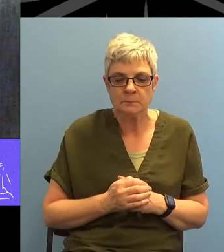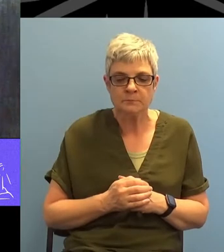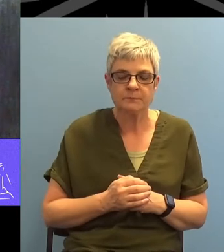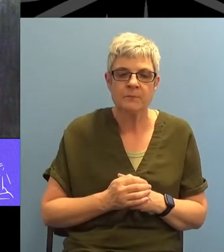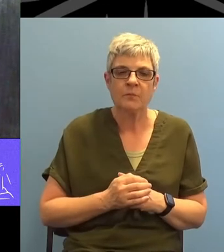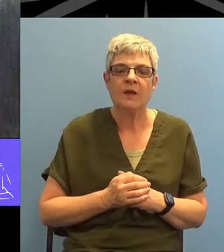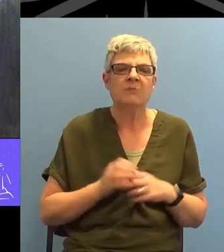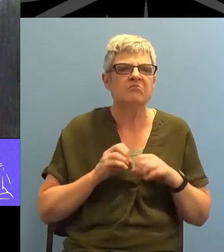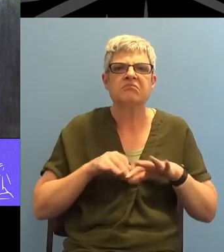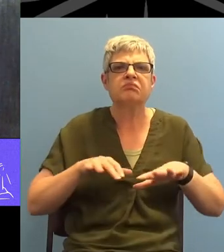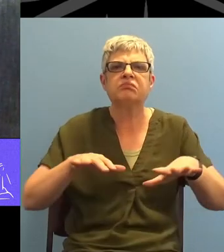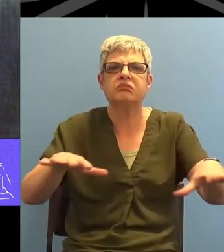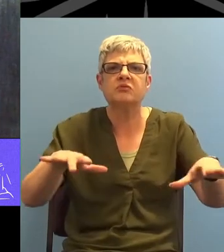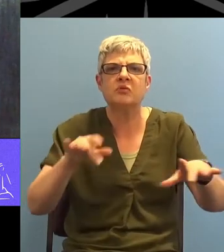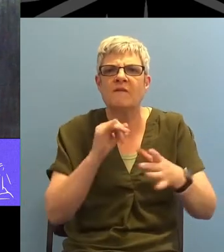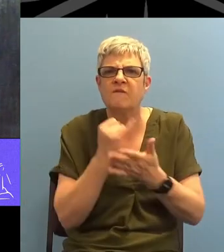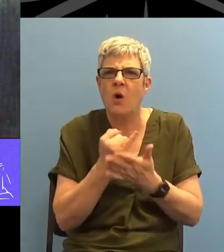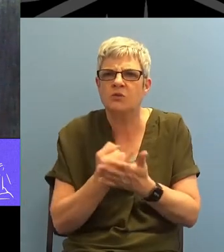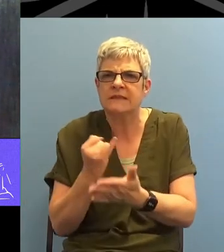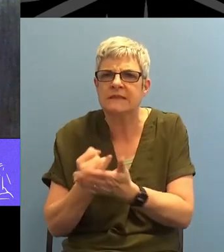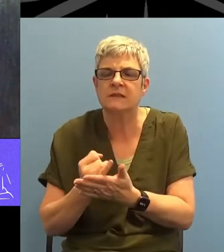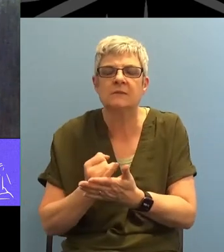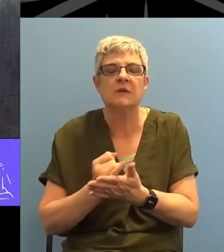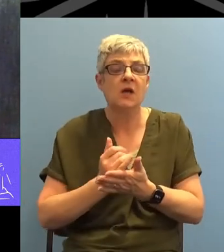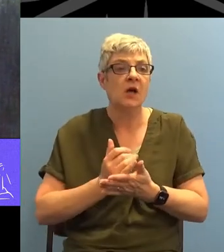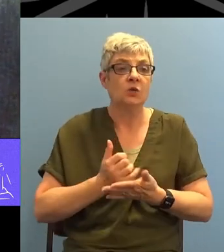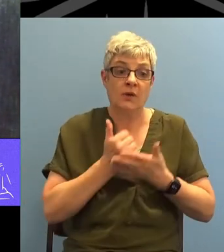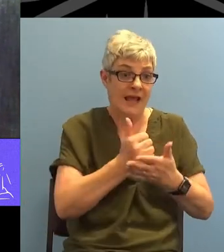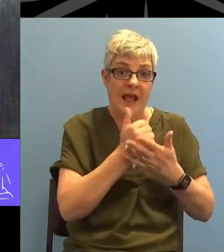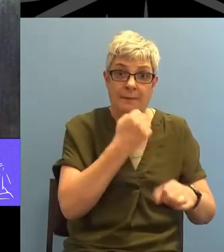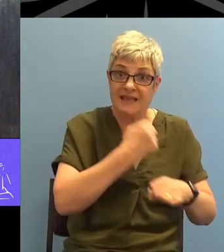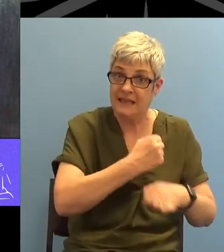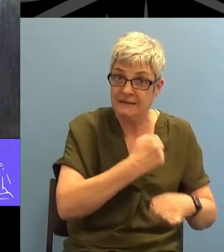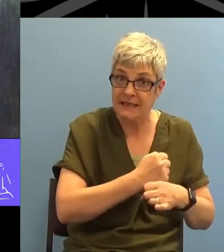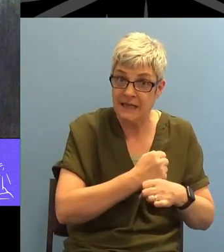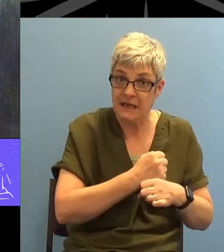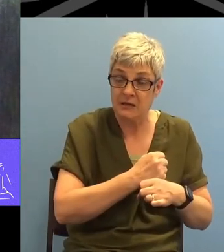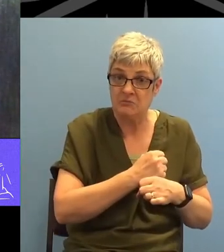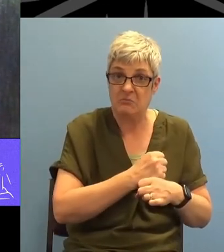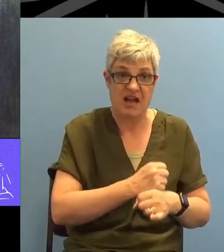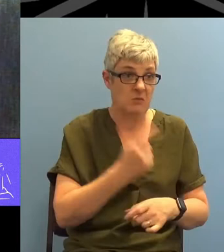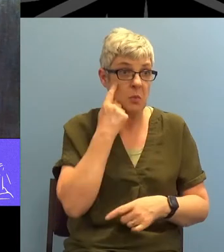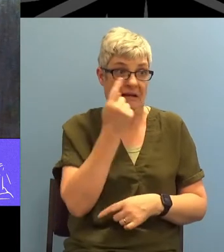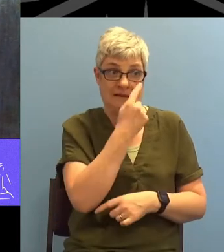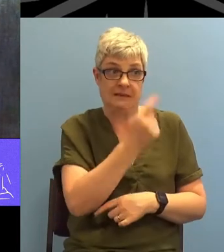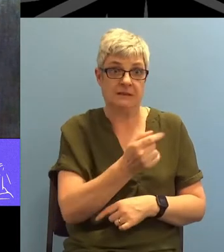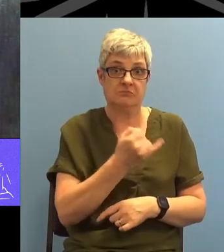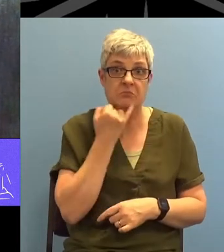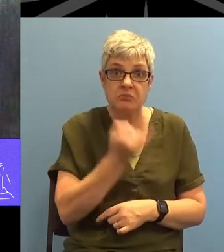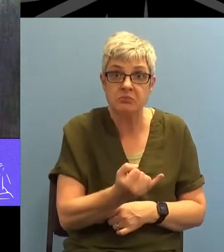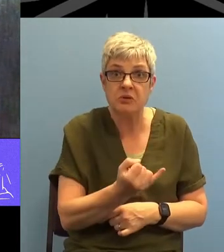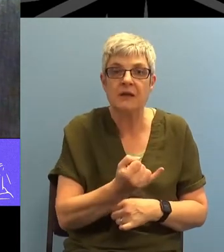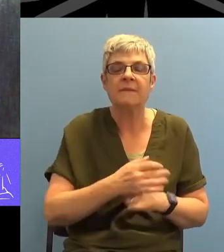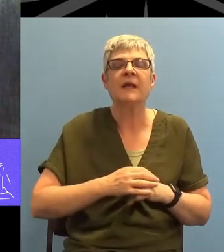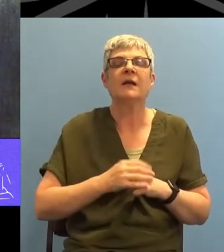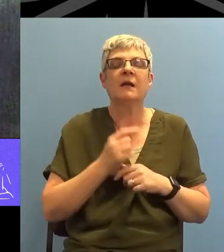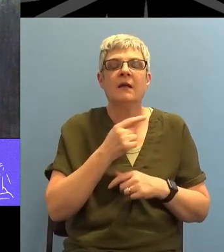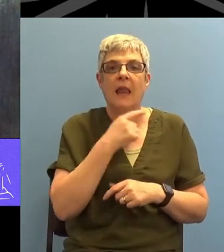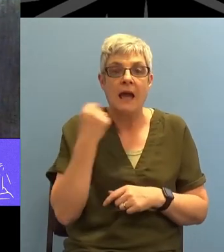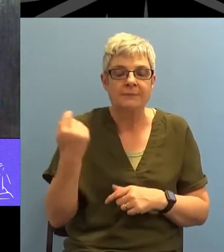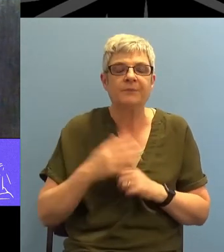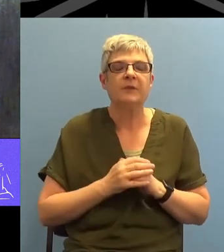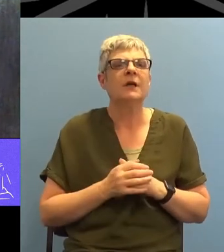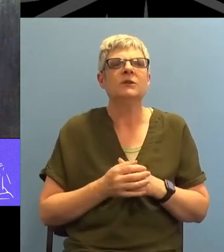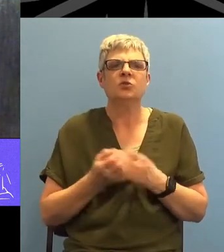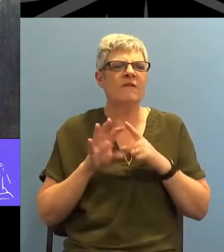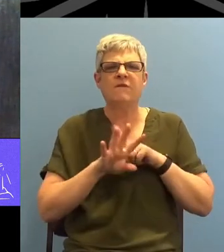19. Do not spread false reports. Do not help a guilty person by being a malicious witness. Do not follow the crowd in doing